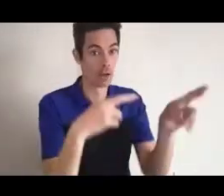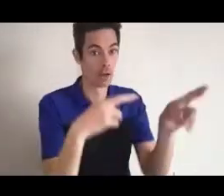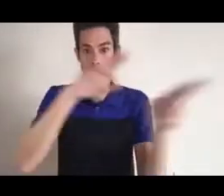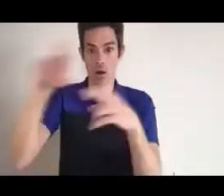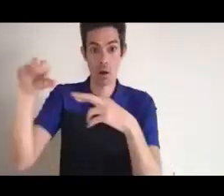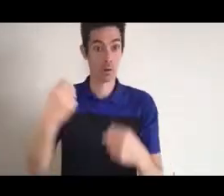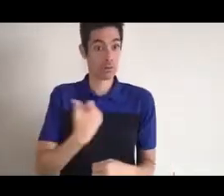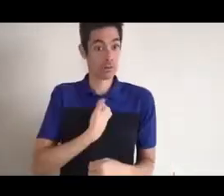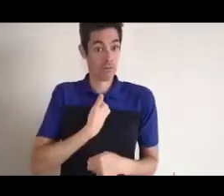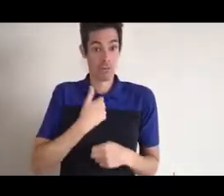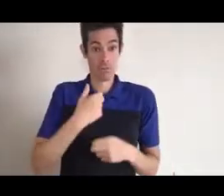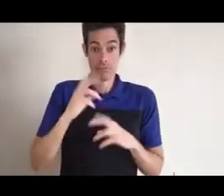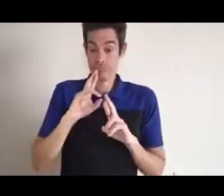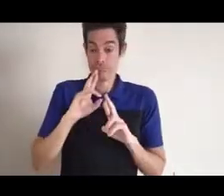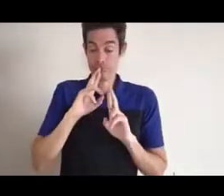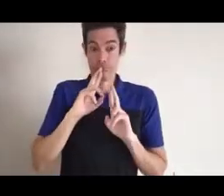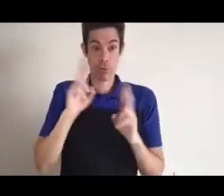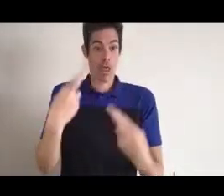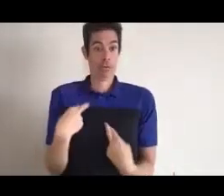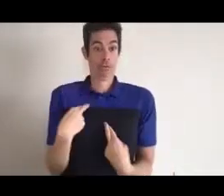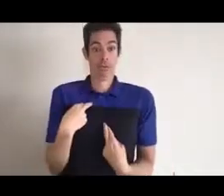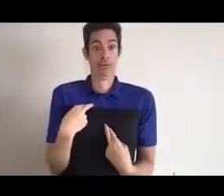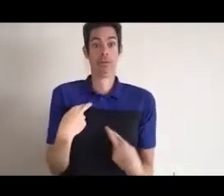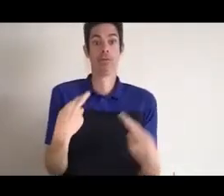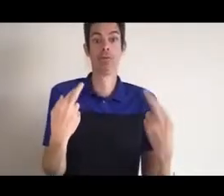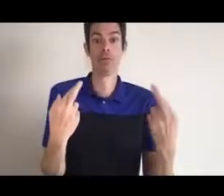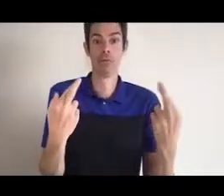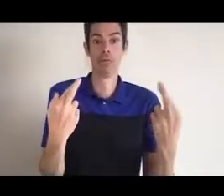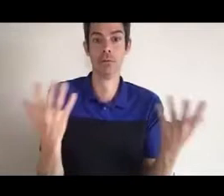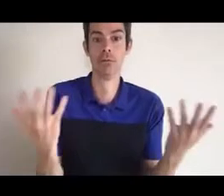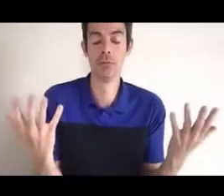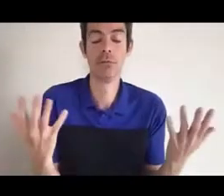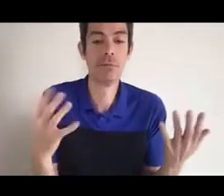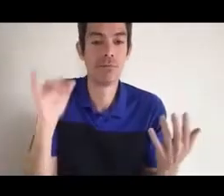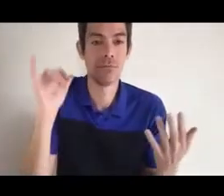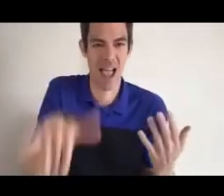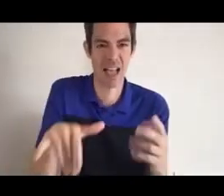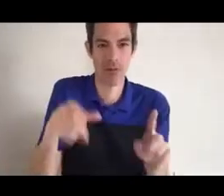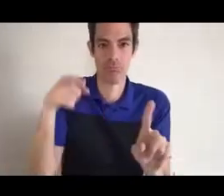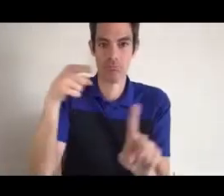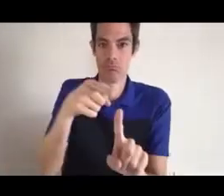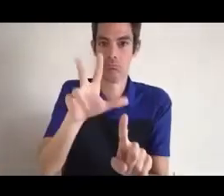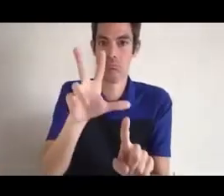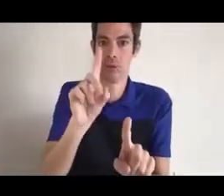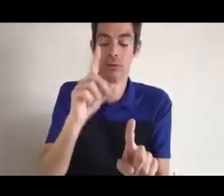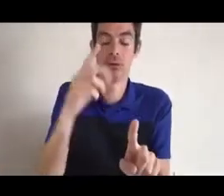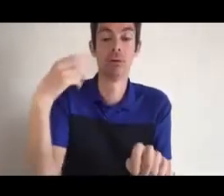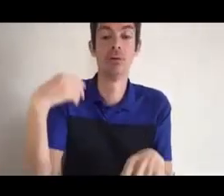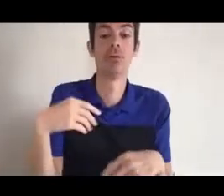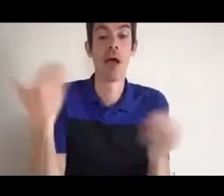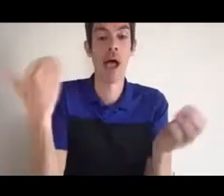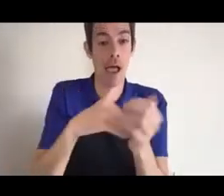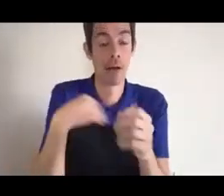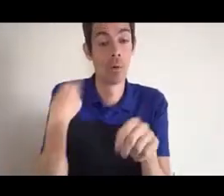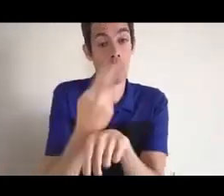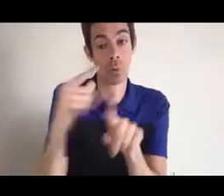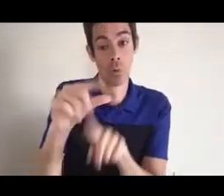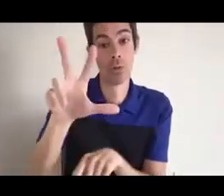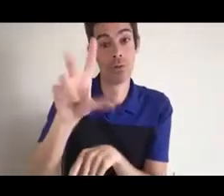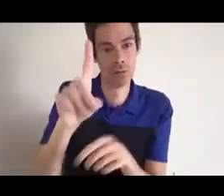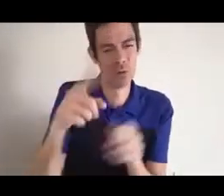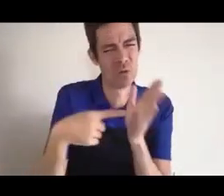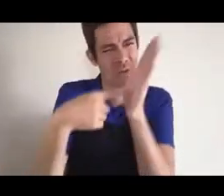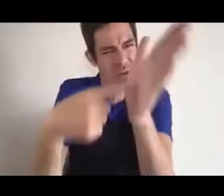I reacting, or is somebody reacting to me? Am I reacting to myself? So that's the idea of a 3D